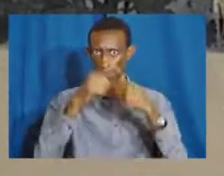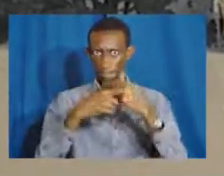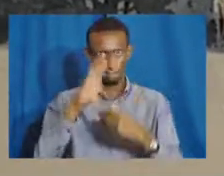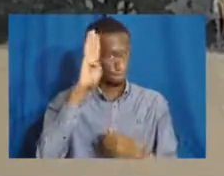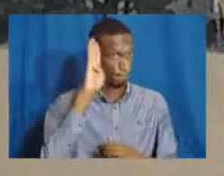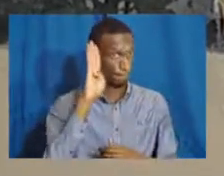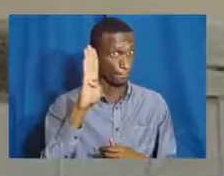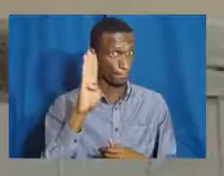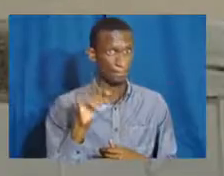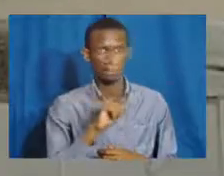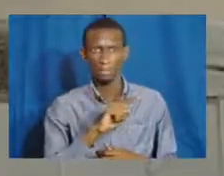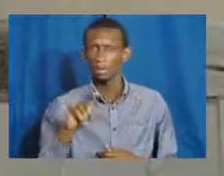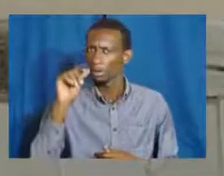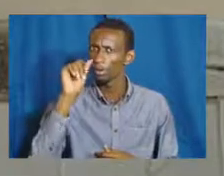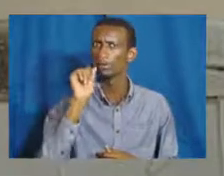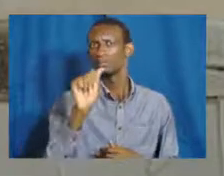by A.